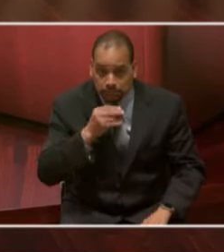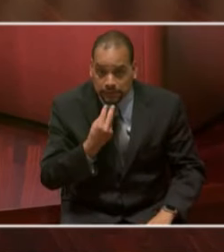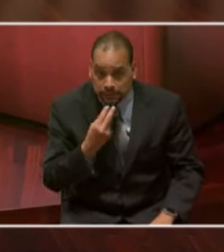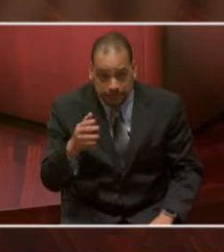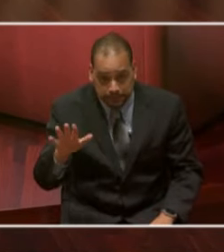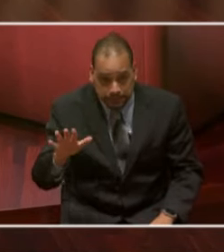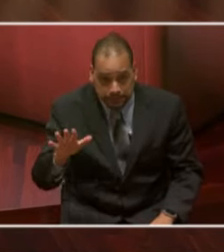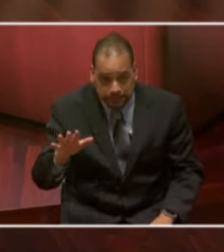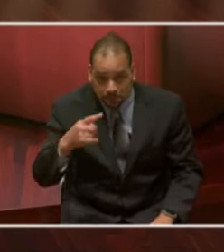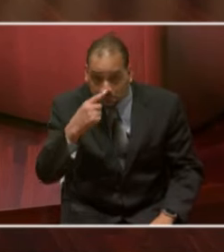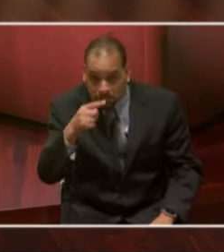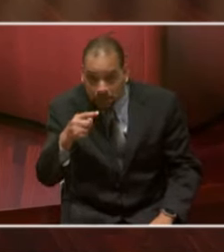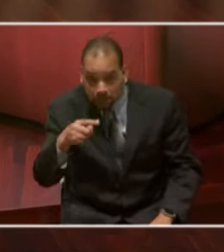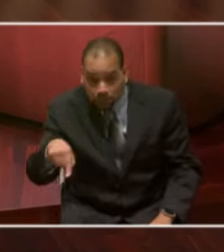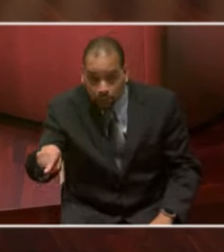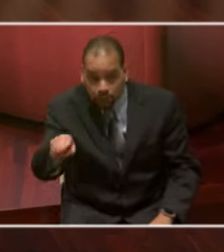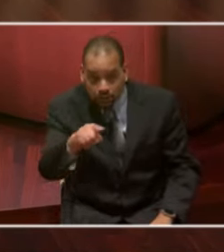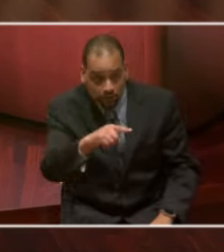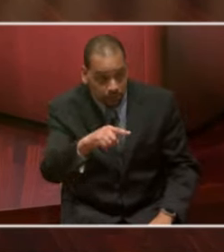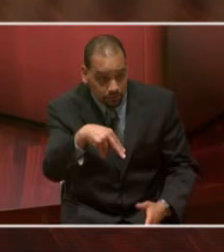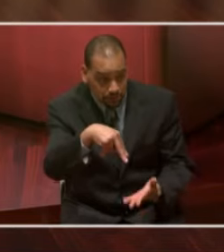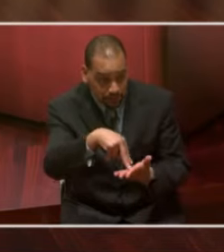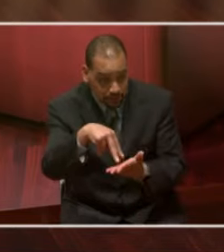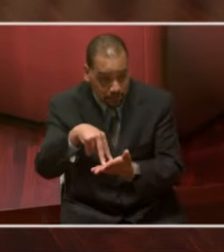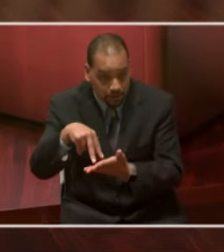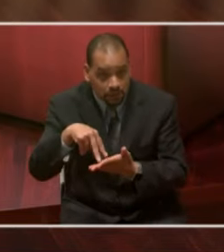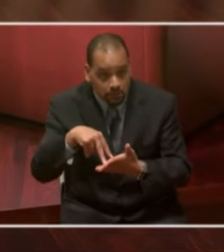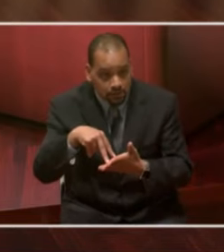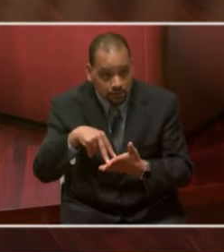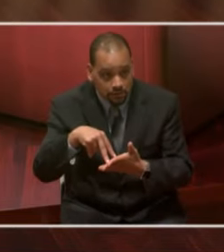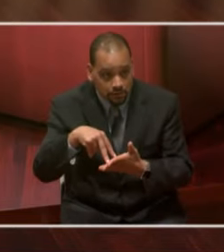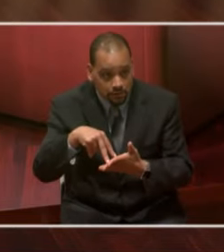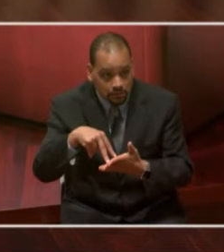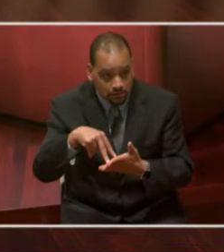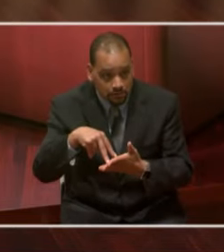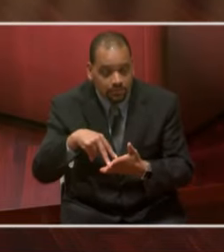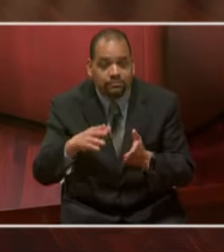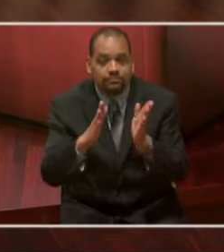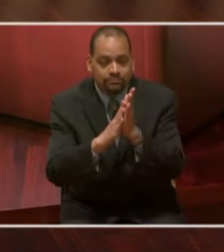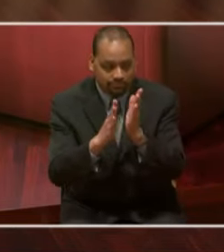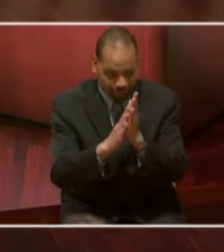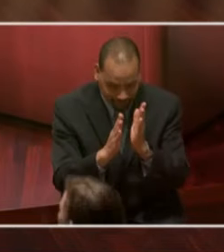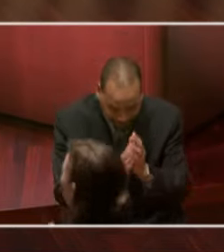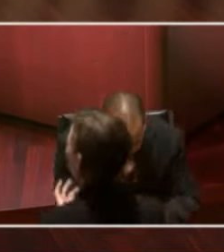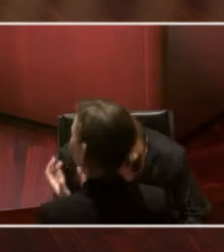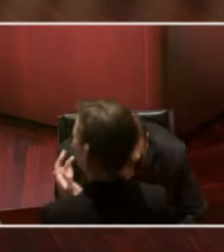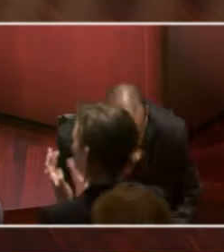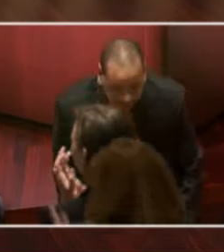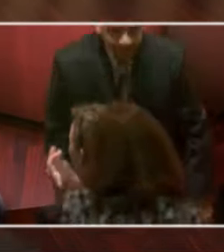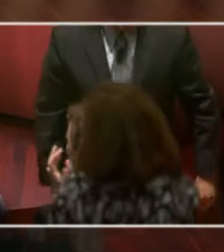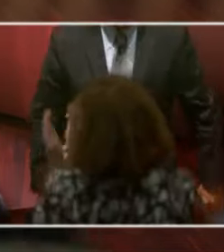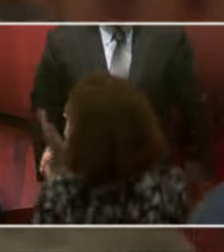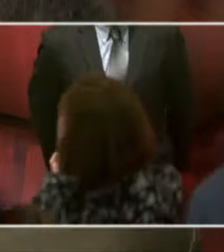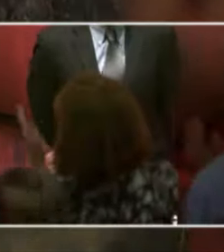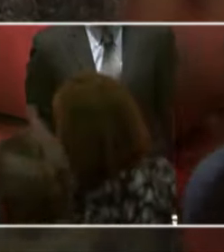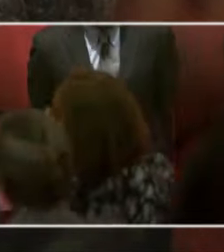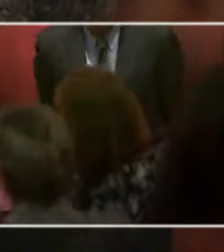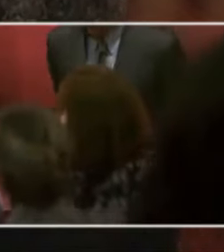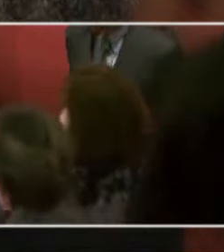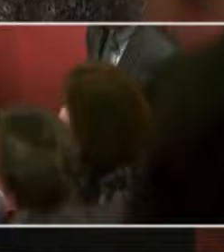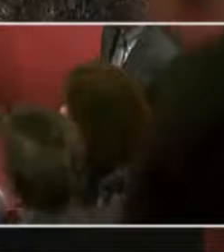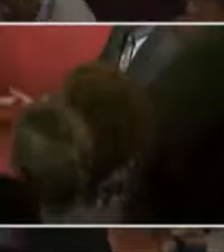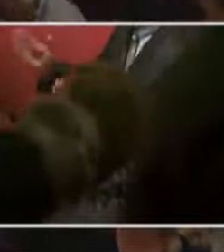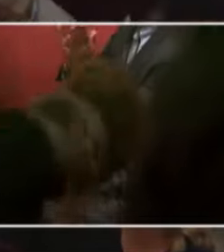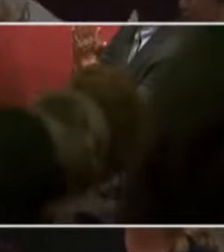that's the way it is. Don't get in the way. Don't get in trouble. But I was inspired to get in trouble. Good trouble, necessary